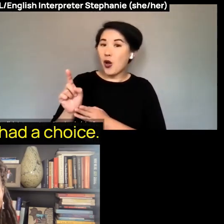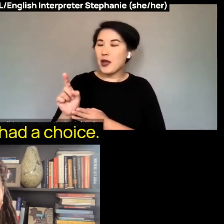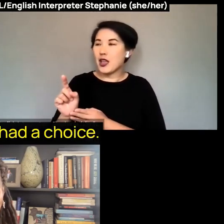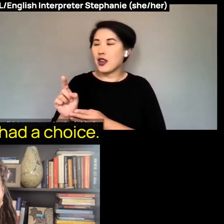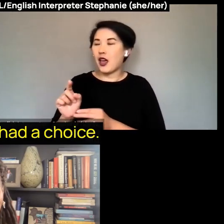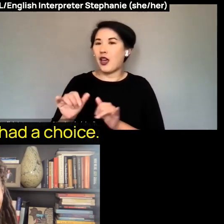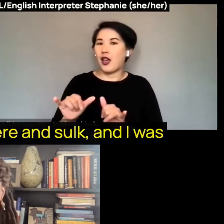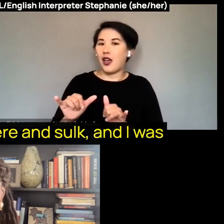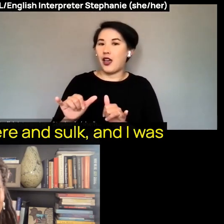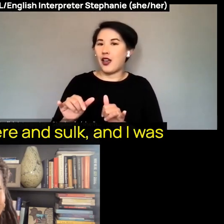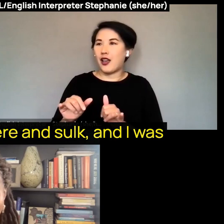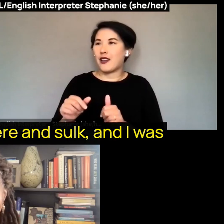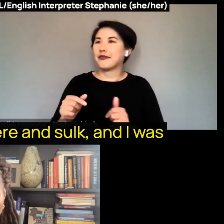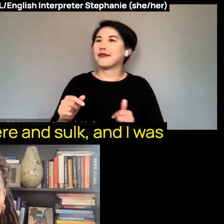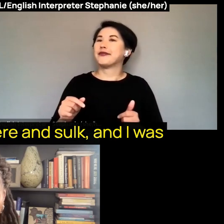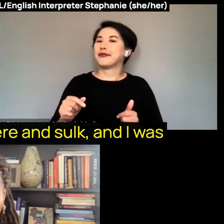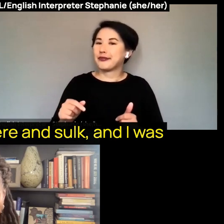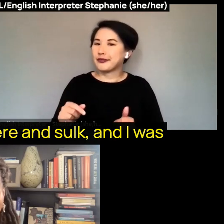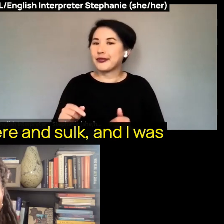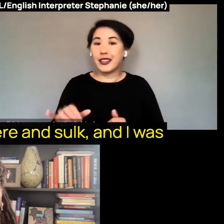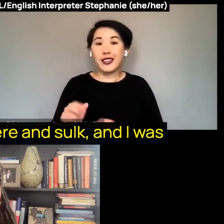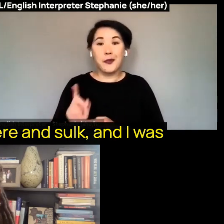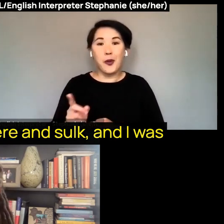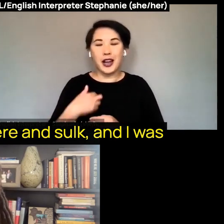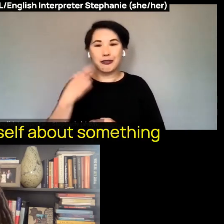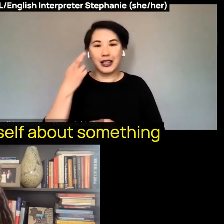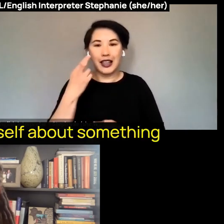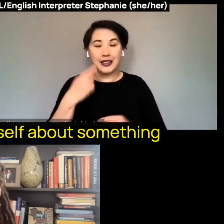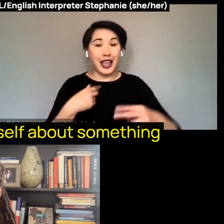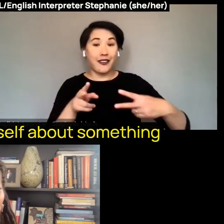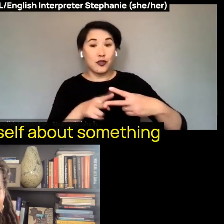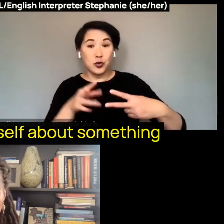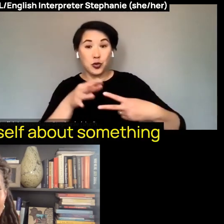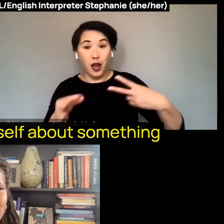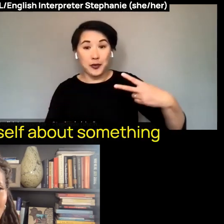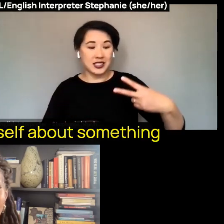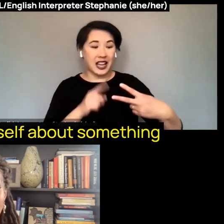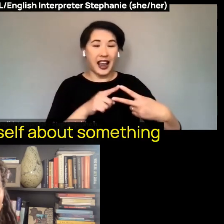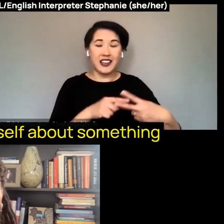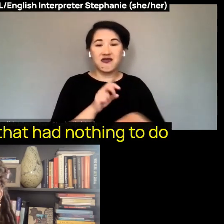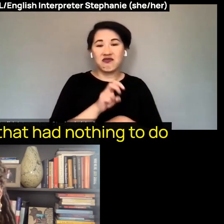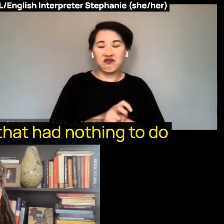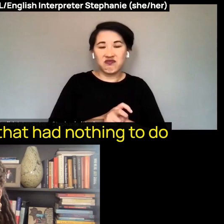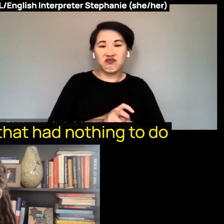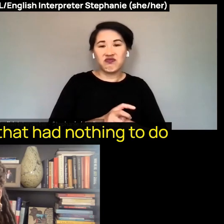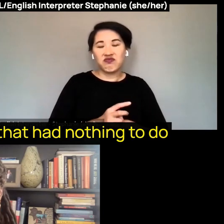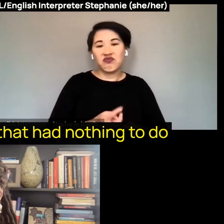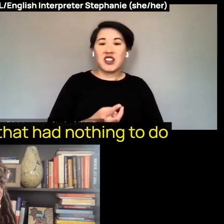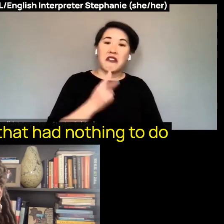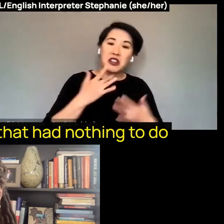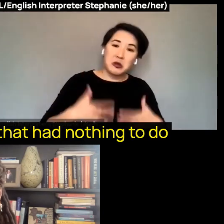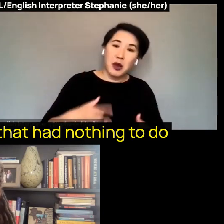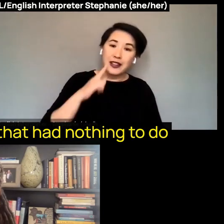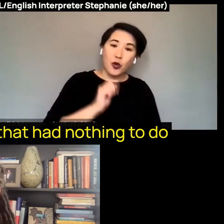clear to me that I had a choice. Either I was going to sit here and sulk, and I was going to feel sorry for myself about something that I had no